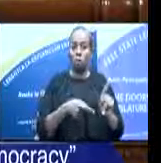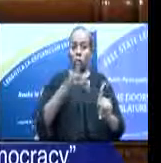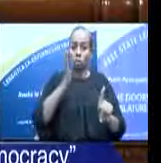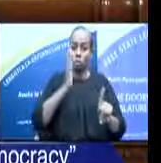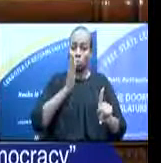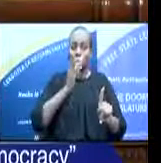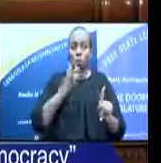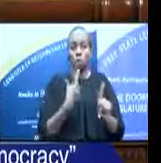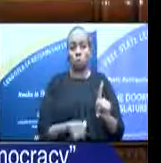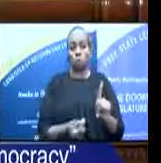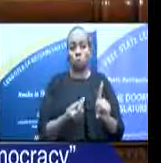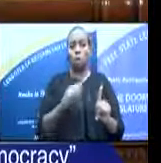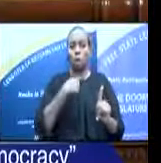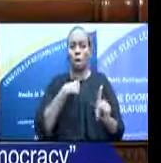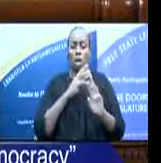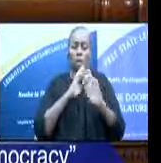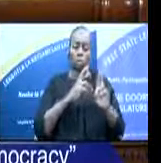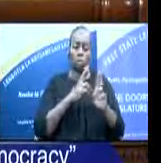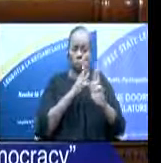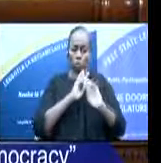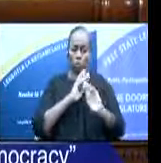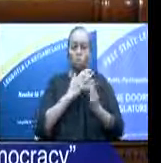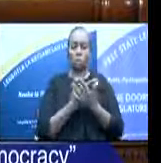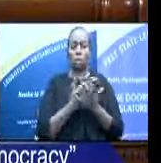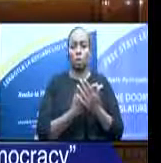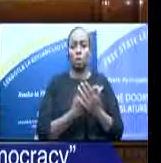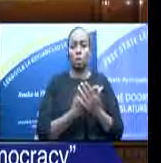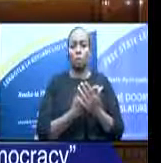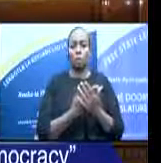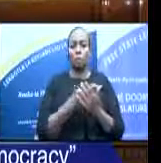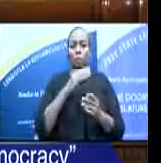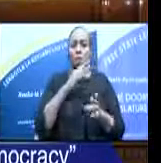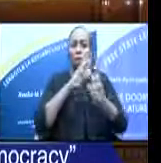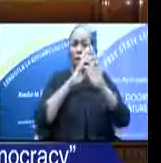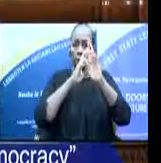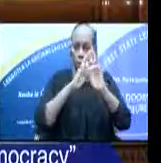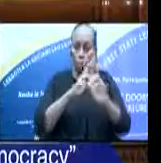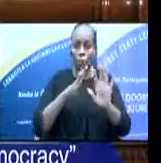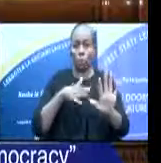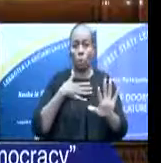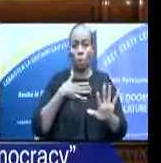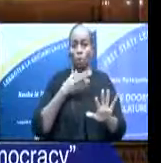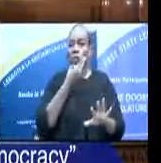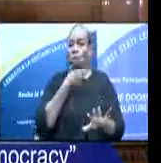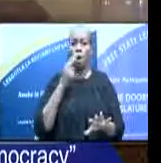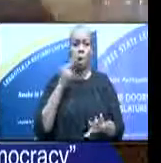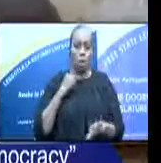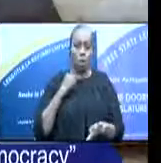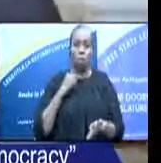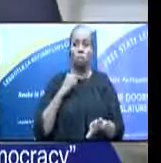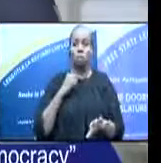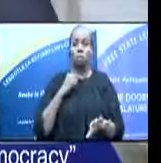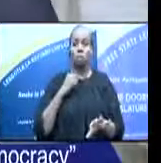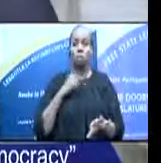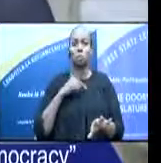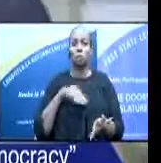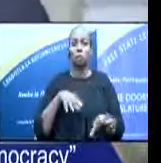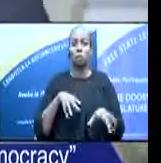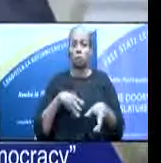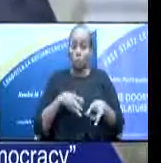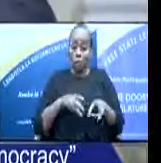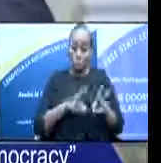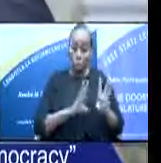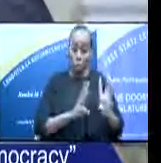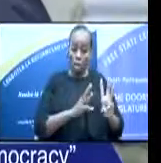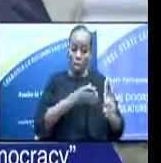platform so that I can respond. So we don't want to be disrespectful. I'm talking nicely to you, and I said the manner in which you